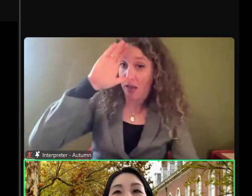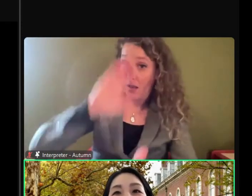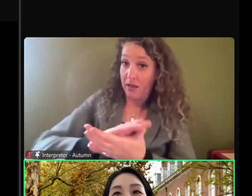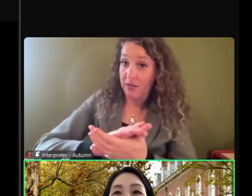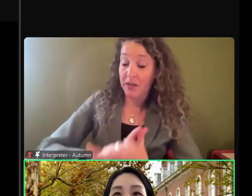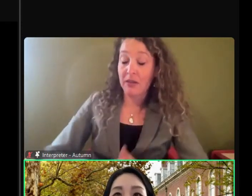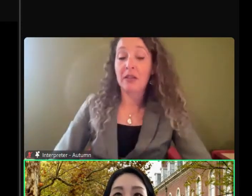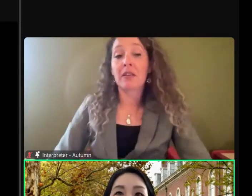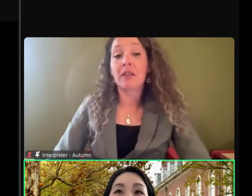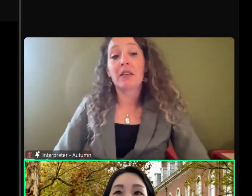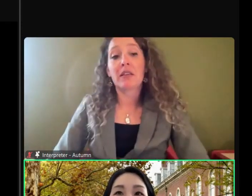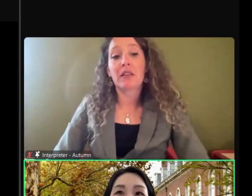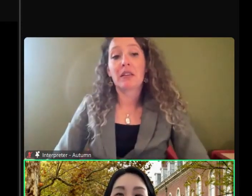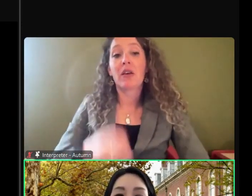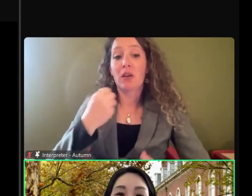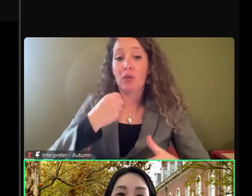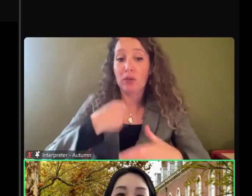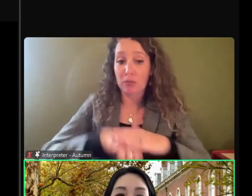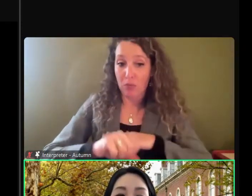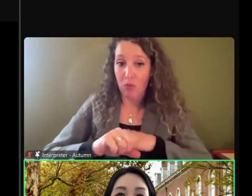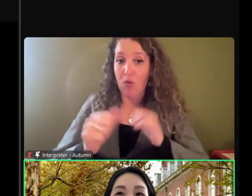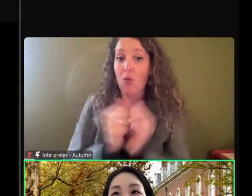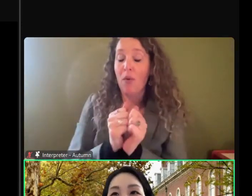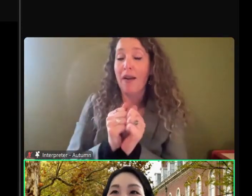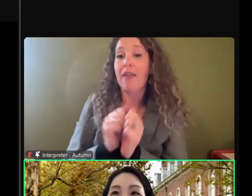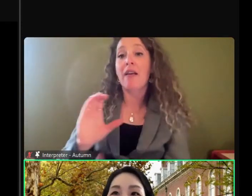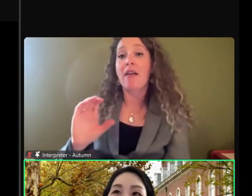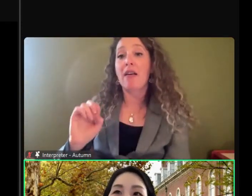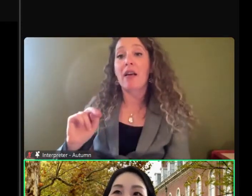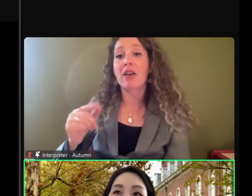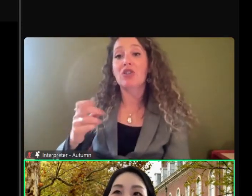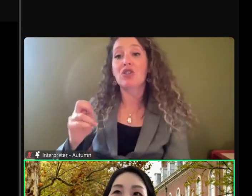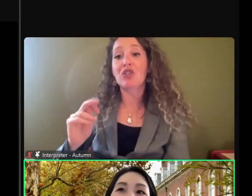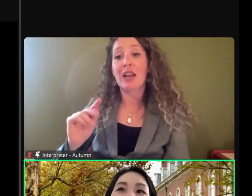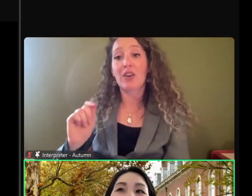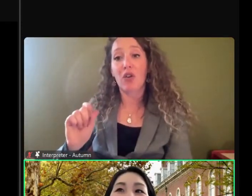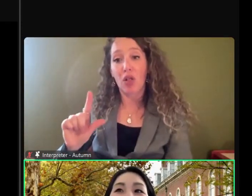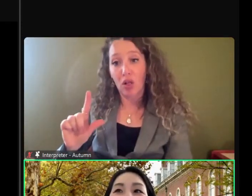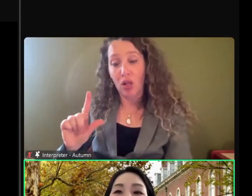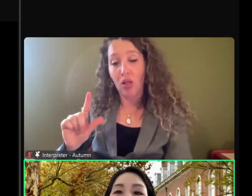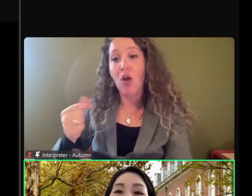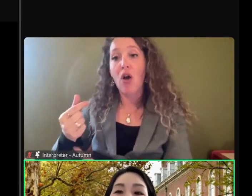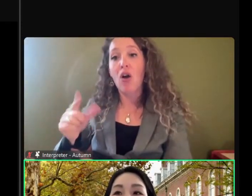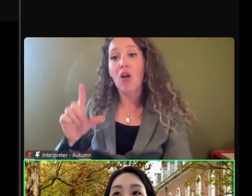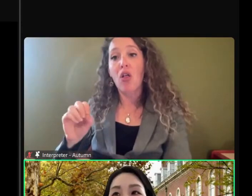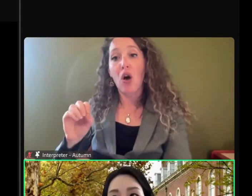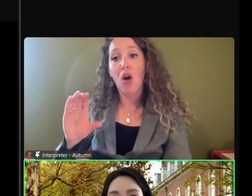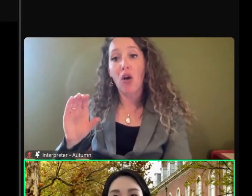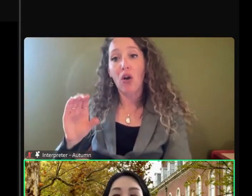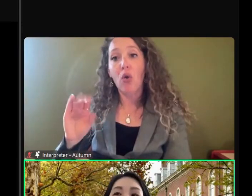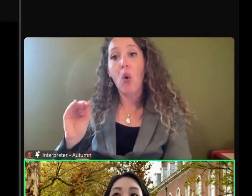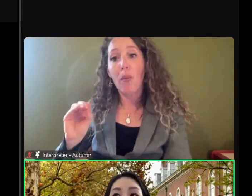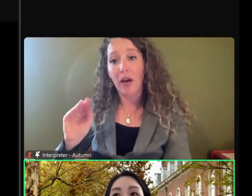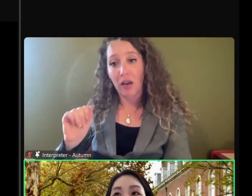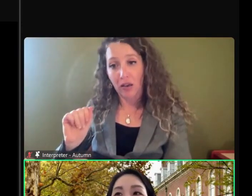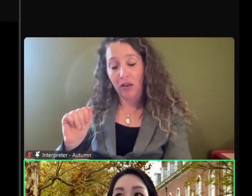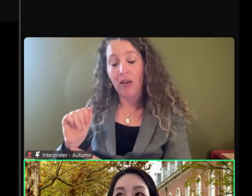was born with congenital glaucoma, and over time, he progressively lost his